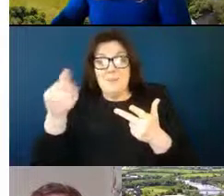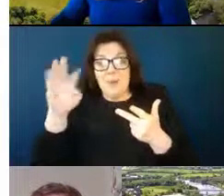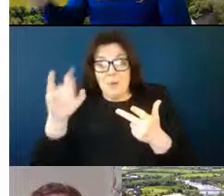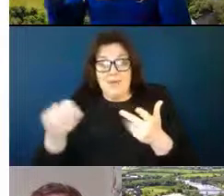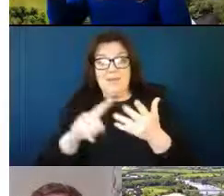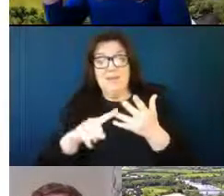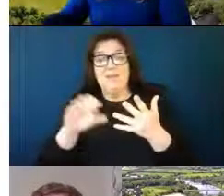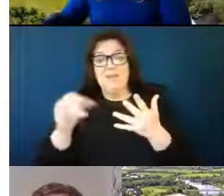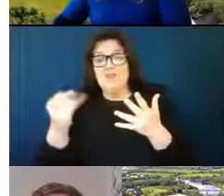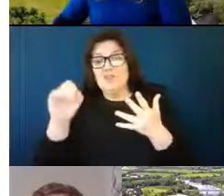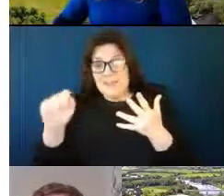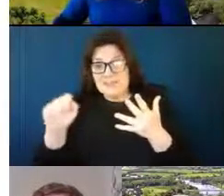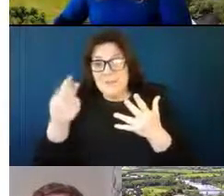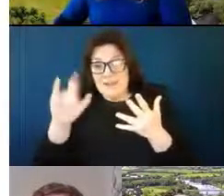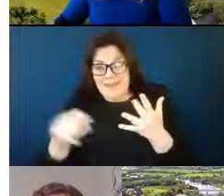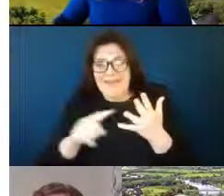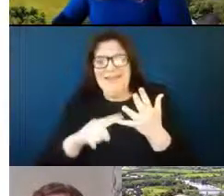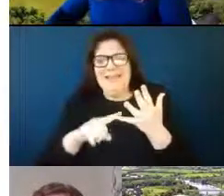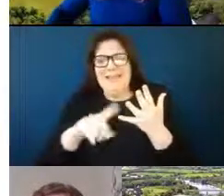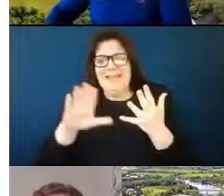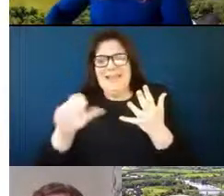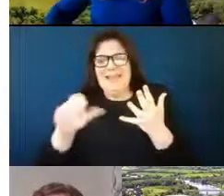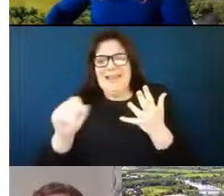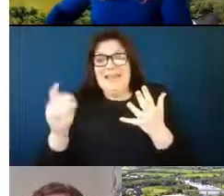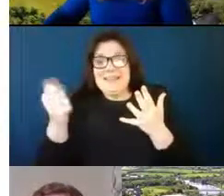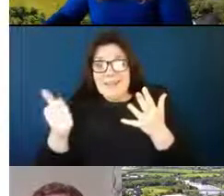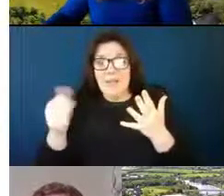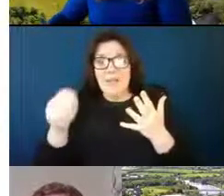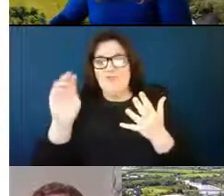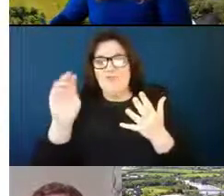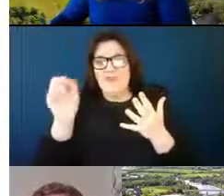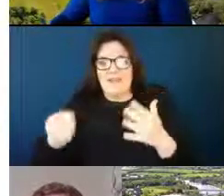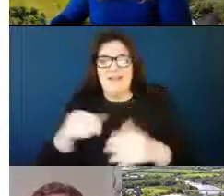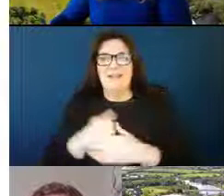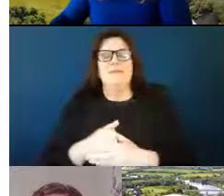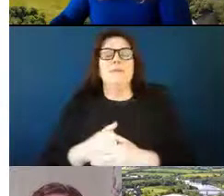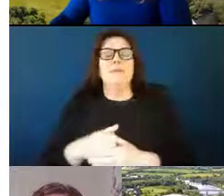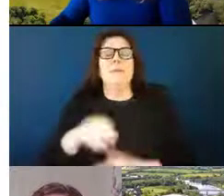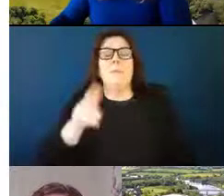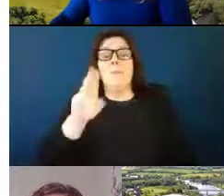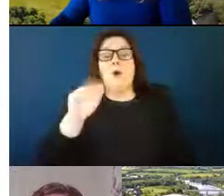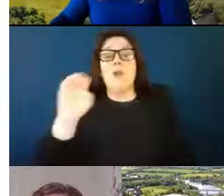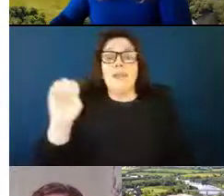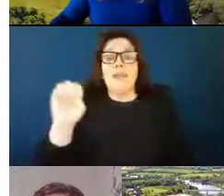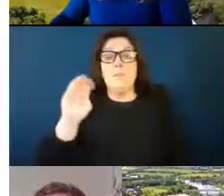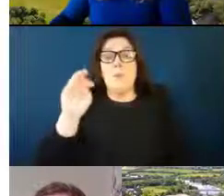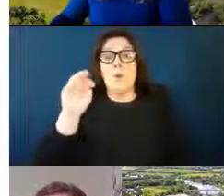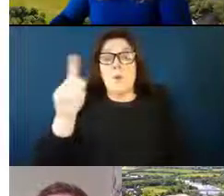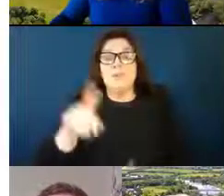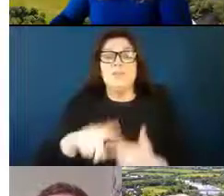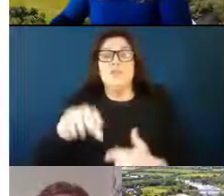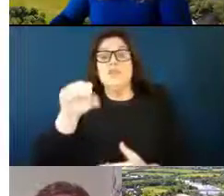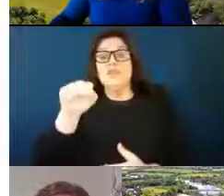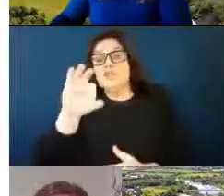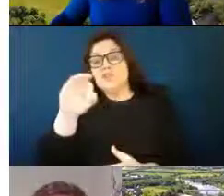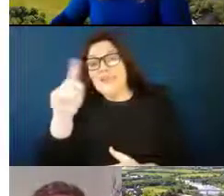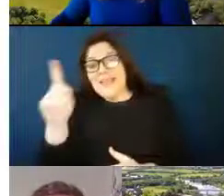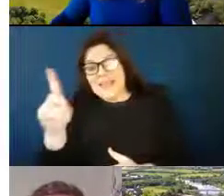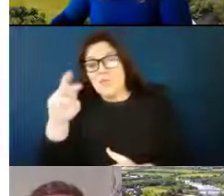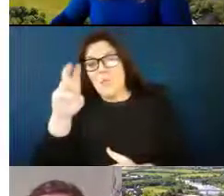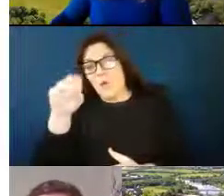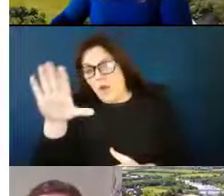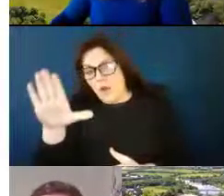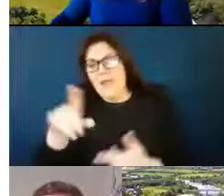Jess Bealey, Lydia Bracken, Pauline Boland, Sinead Wall and Thomas